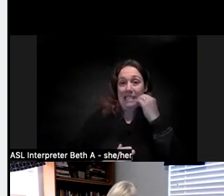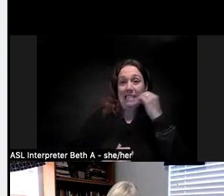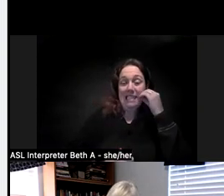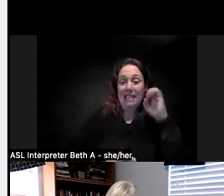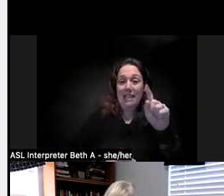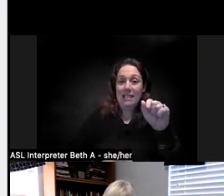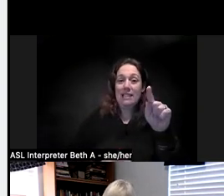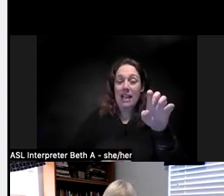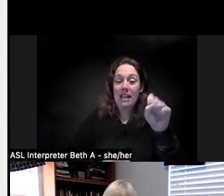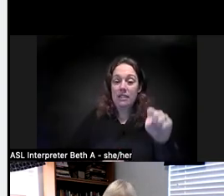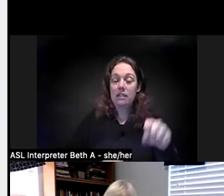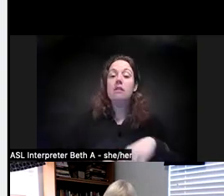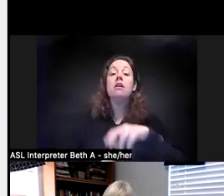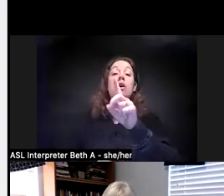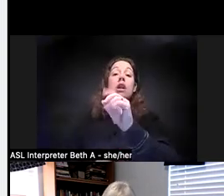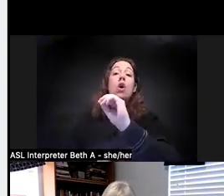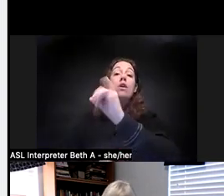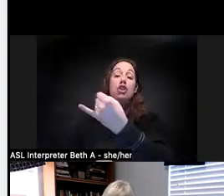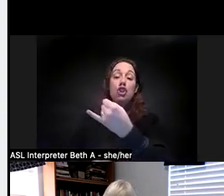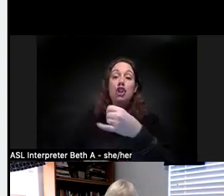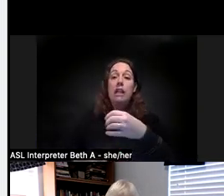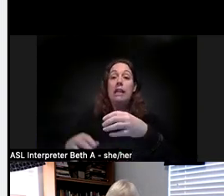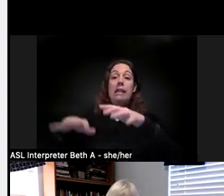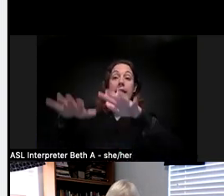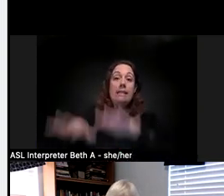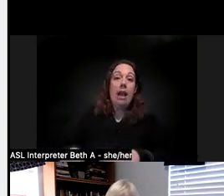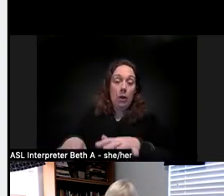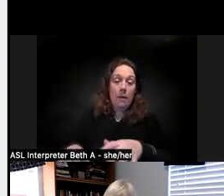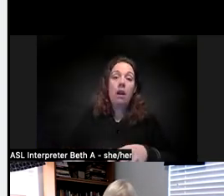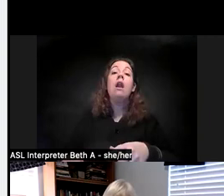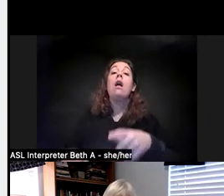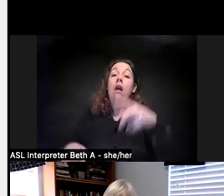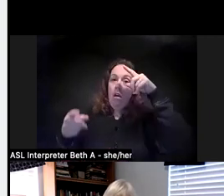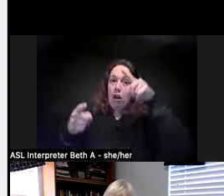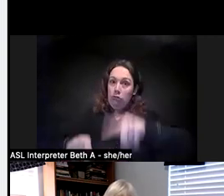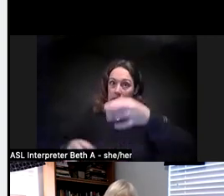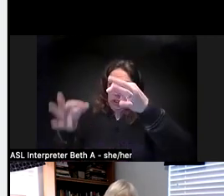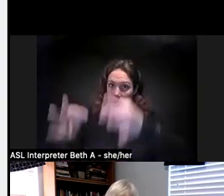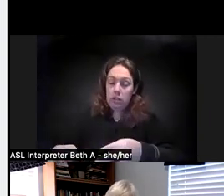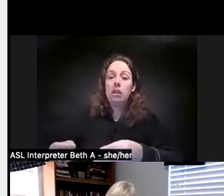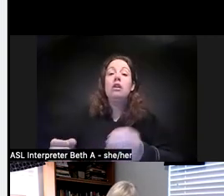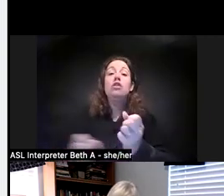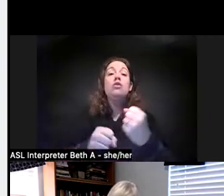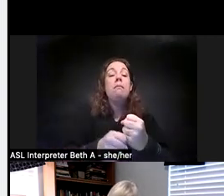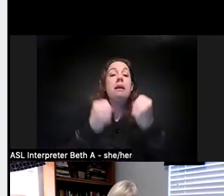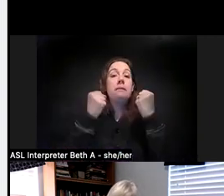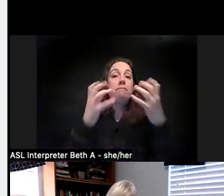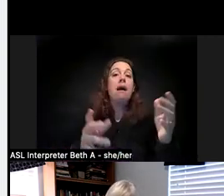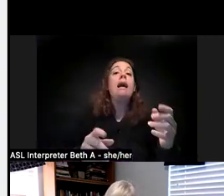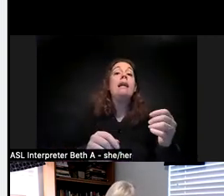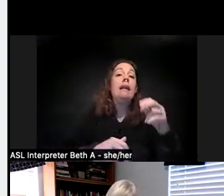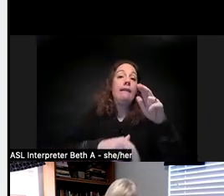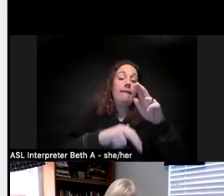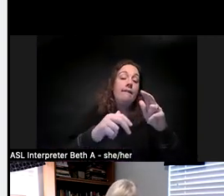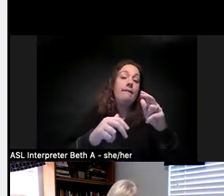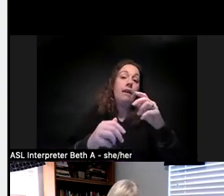DOJ settlement agreement, made many changes to make the all of its facilities more